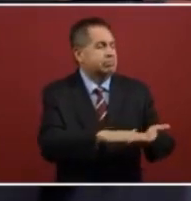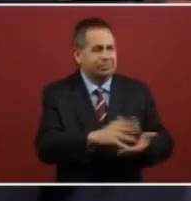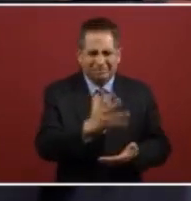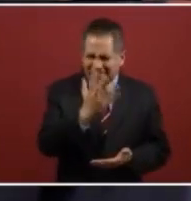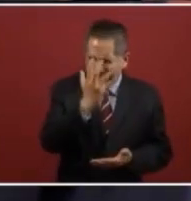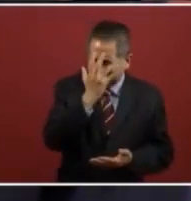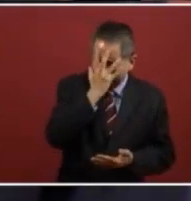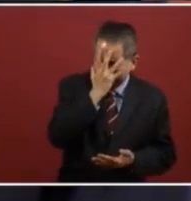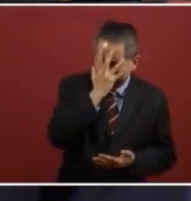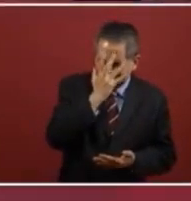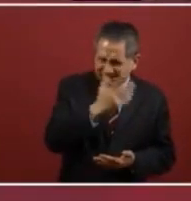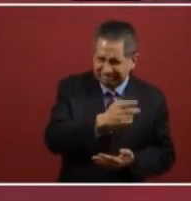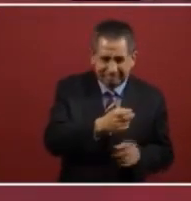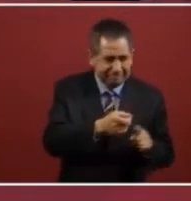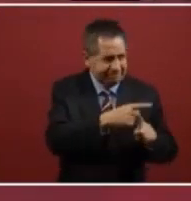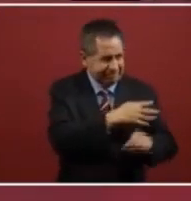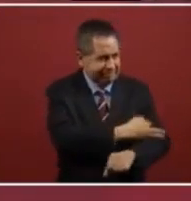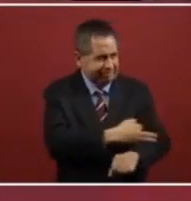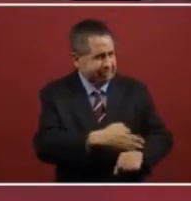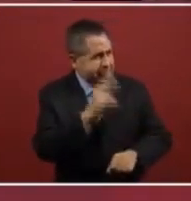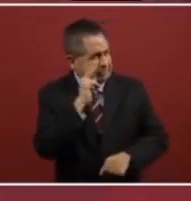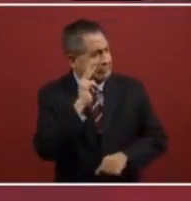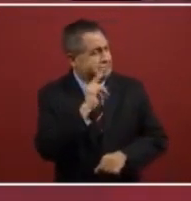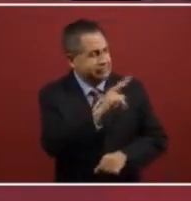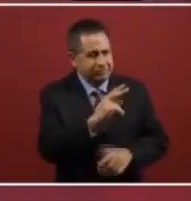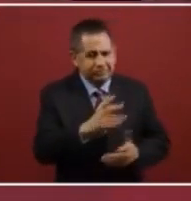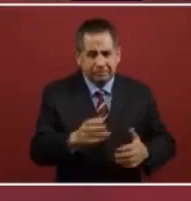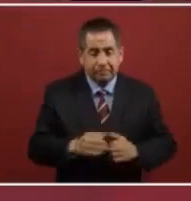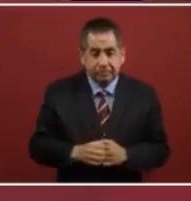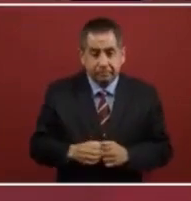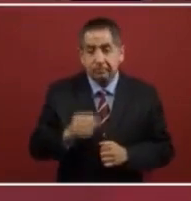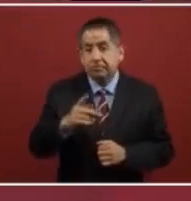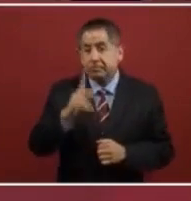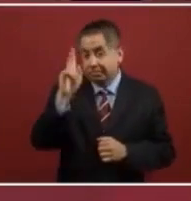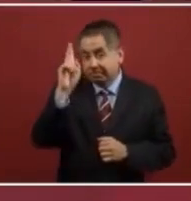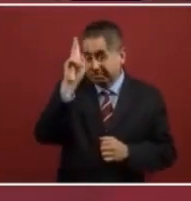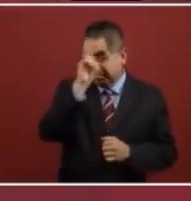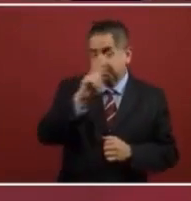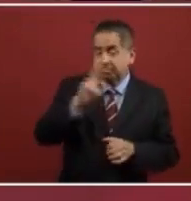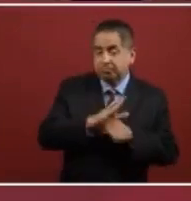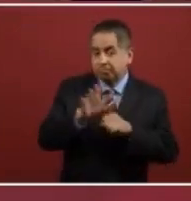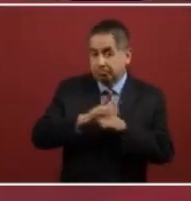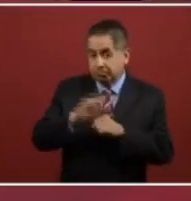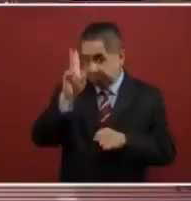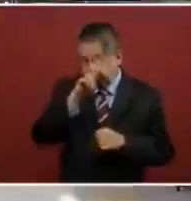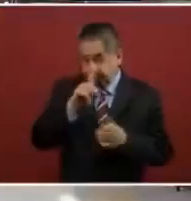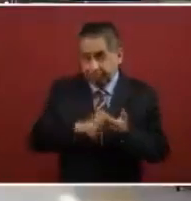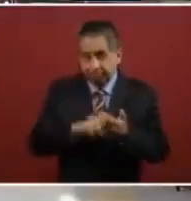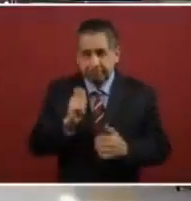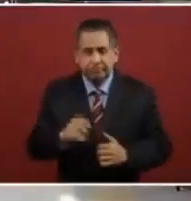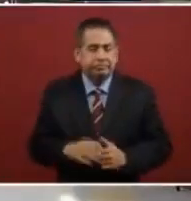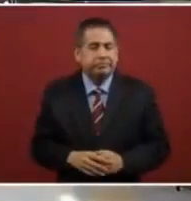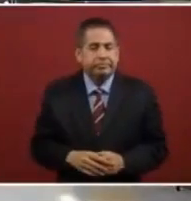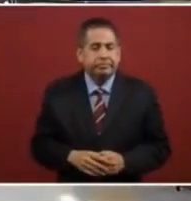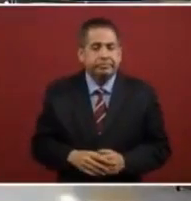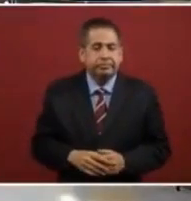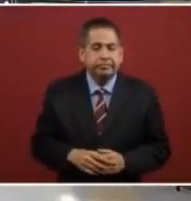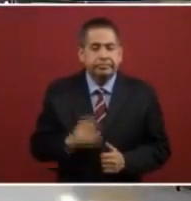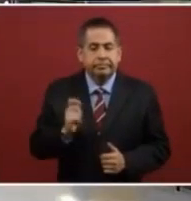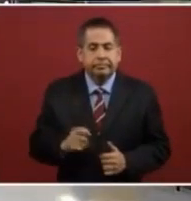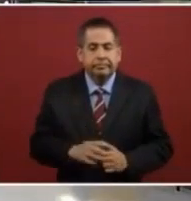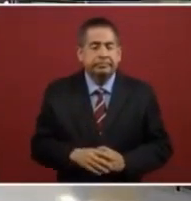an embarrassment. ¿Saben cuál How era el peor de shameful. los males? You know what was the worst of all the evils?